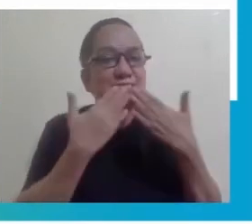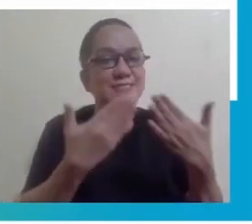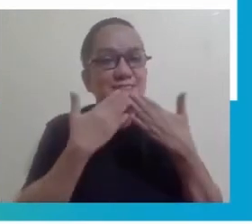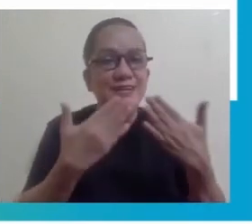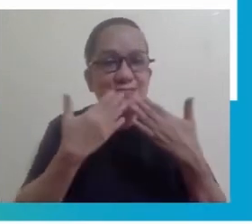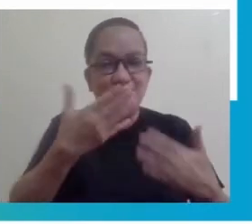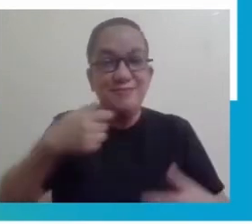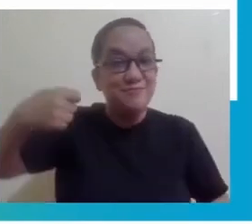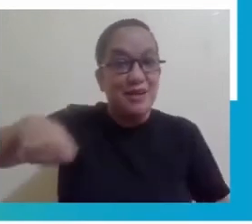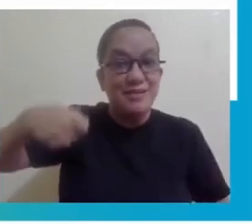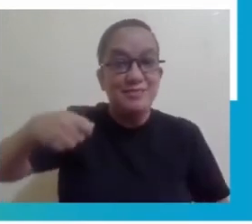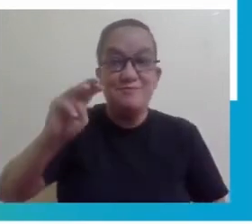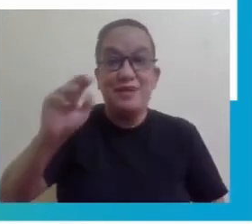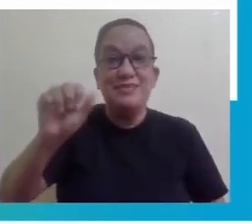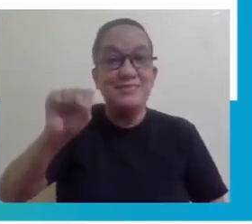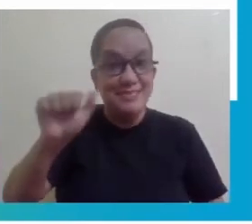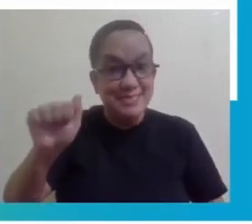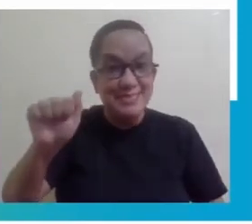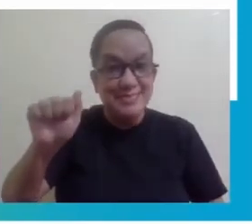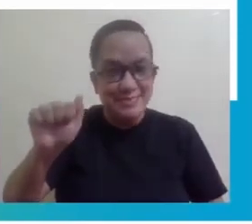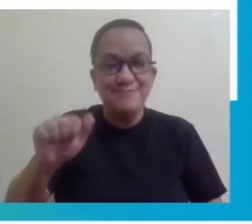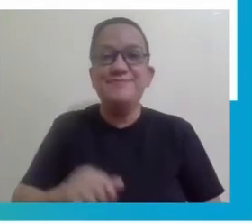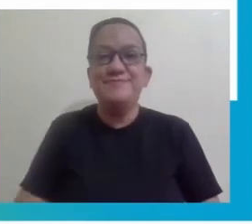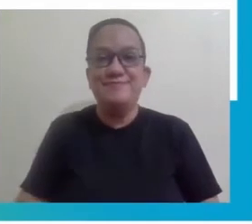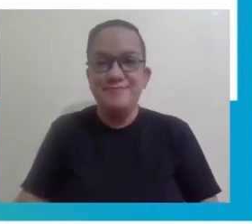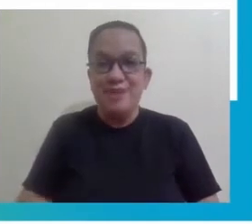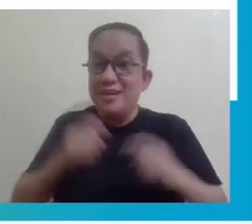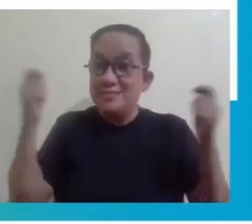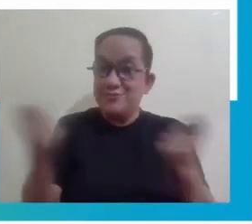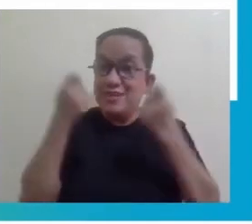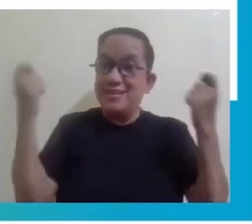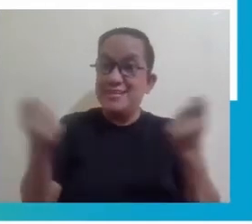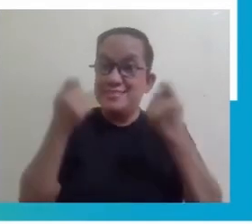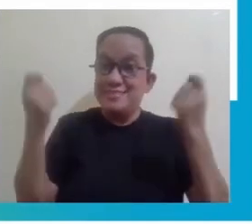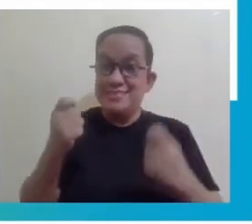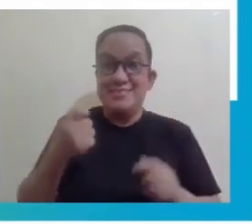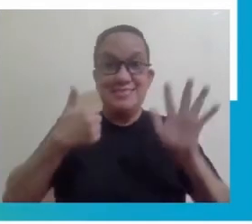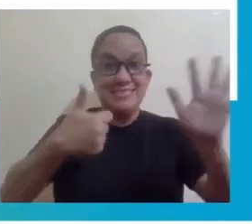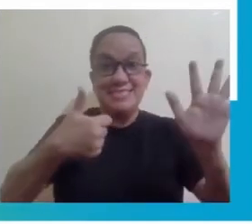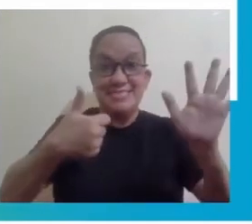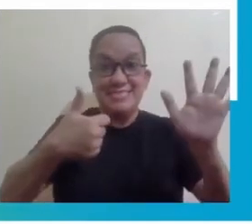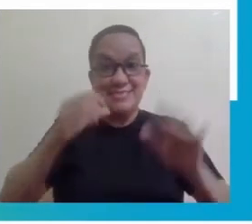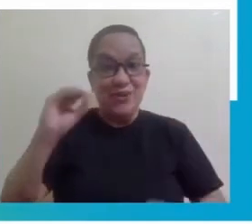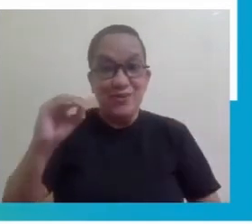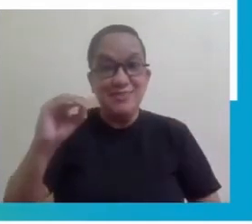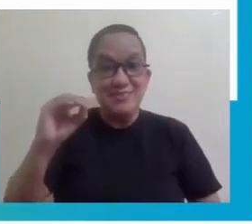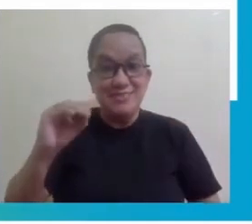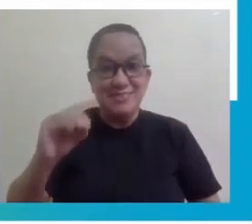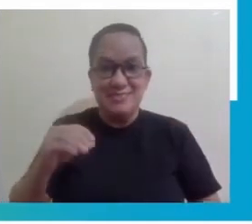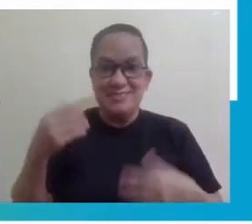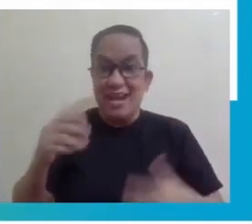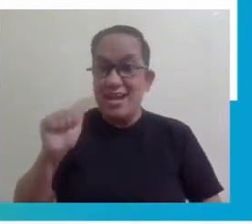special anniversary last week, our 60th, making us just a few years older than the ADB. And as Chris